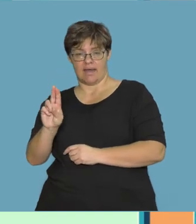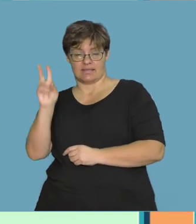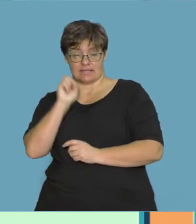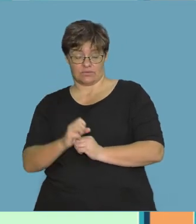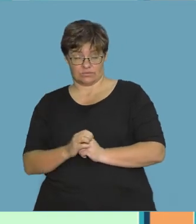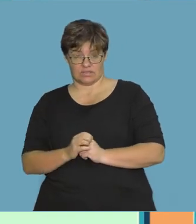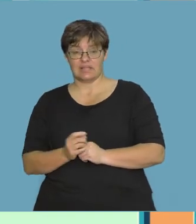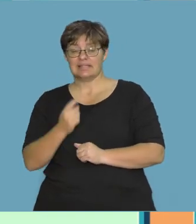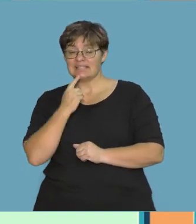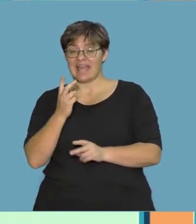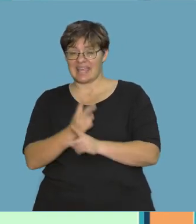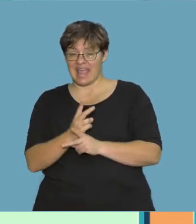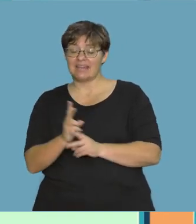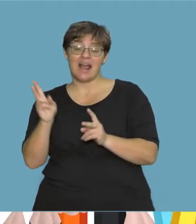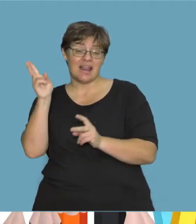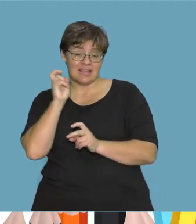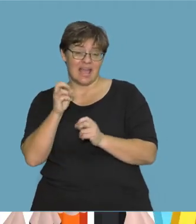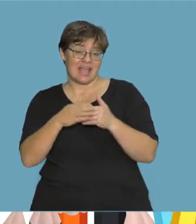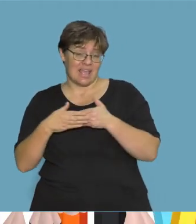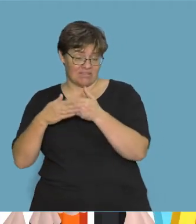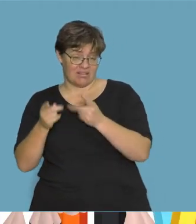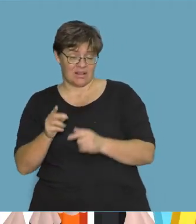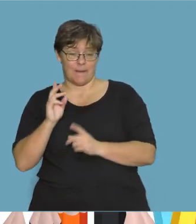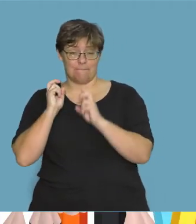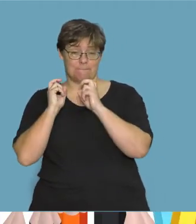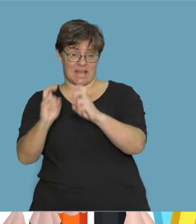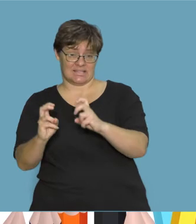Say it again and listen carefully. Bus.